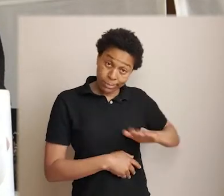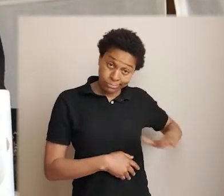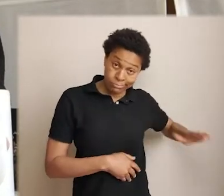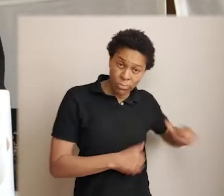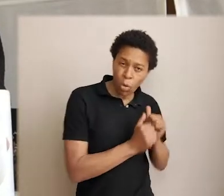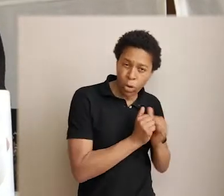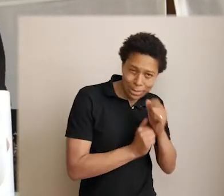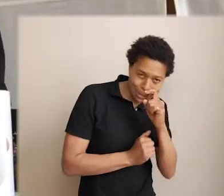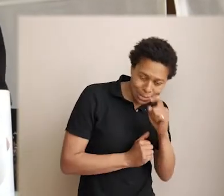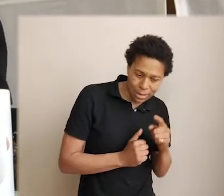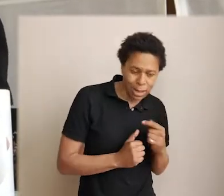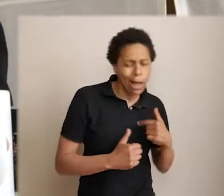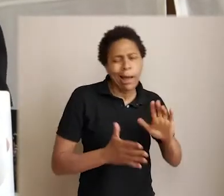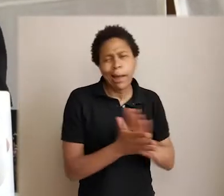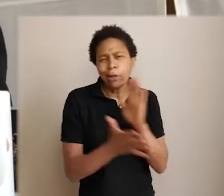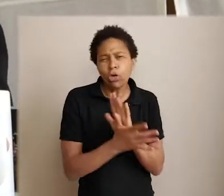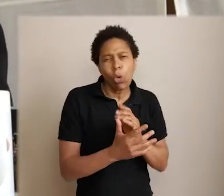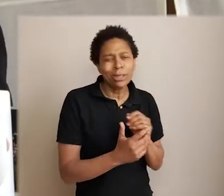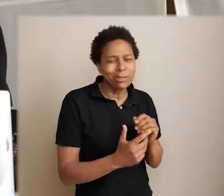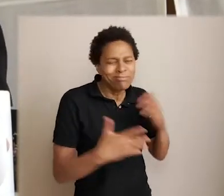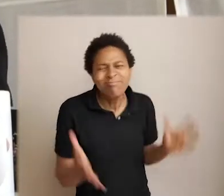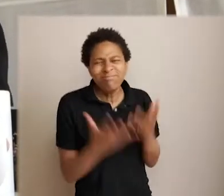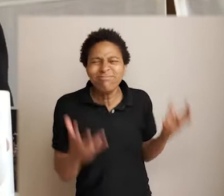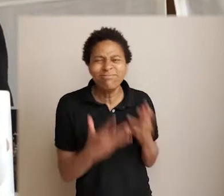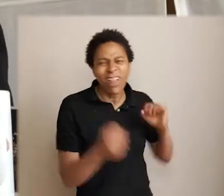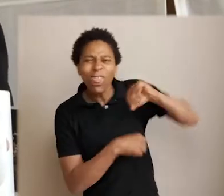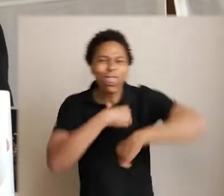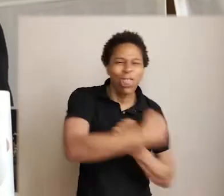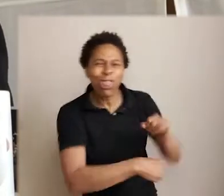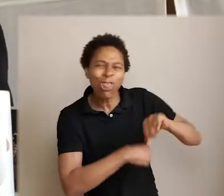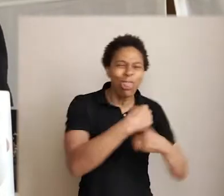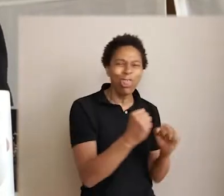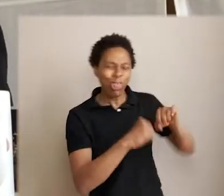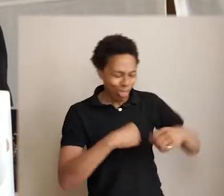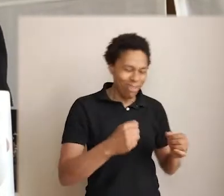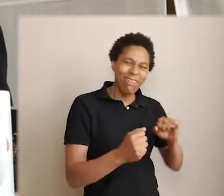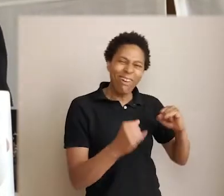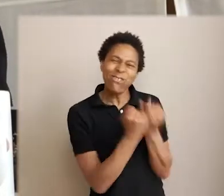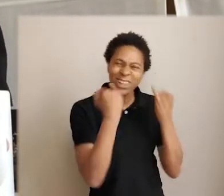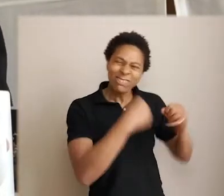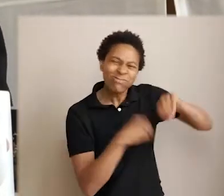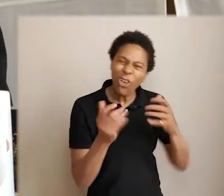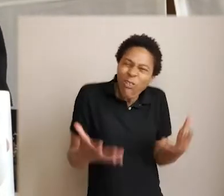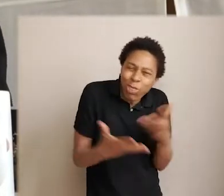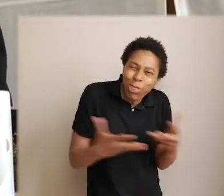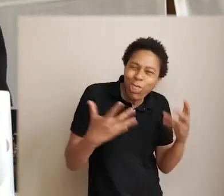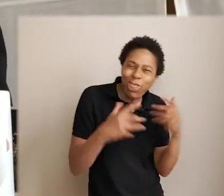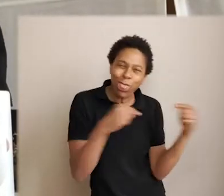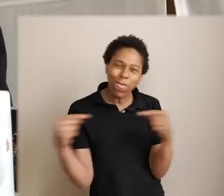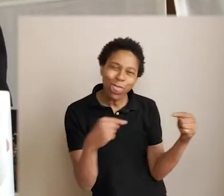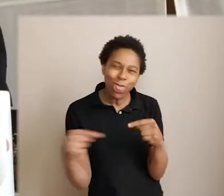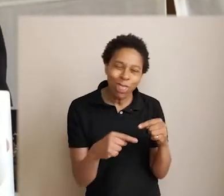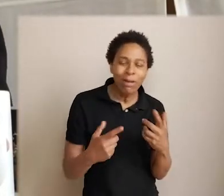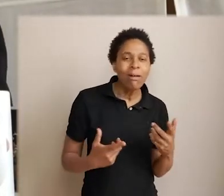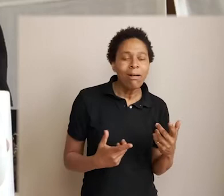enjoyed the rough and tumble with the two brothers played outside. Every now and then I just